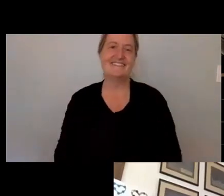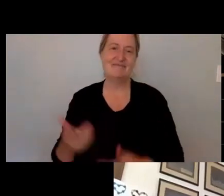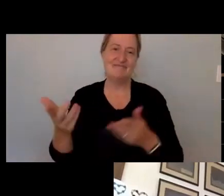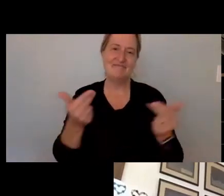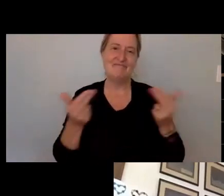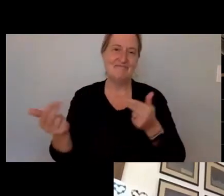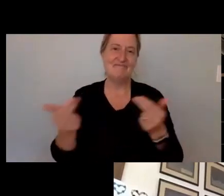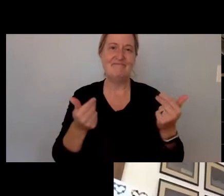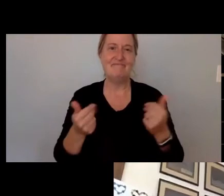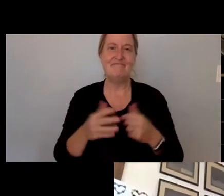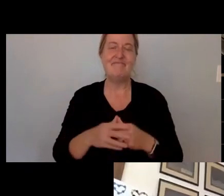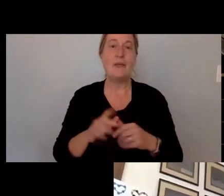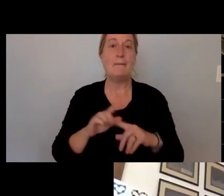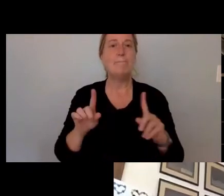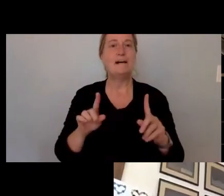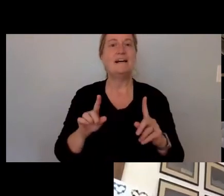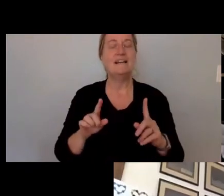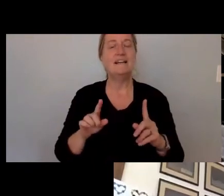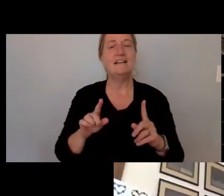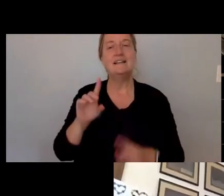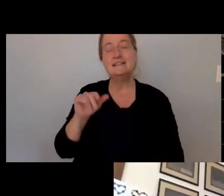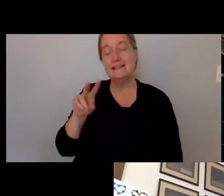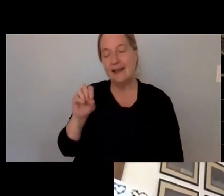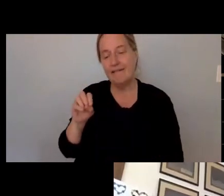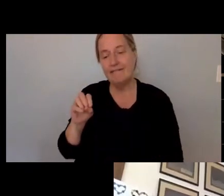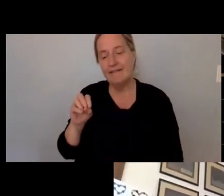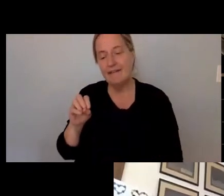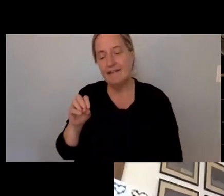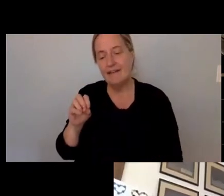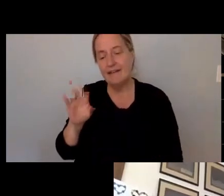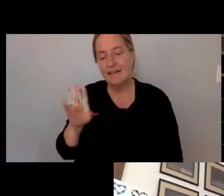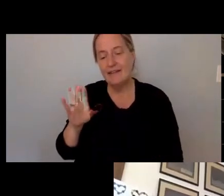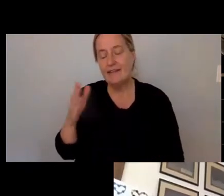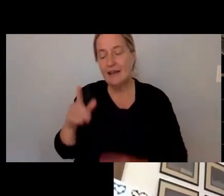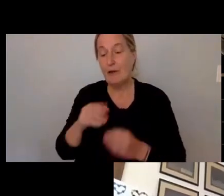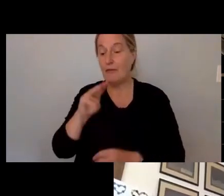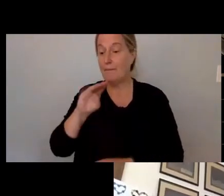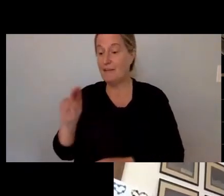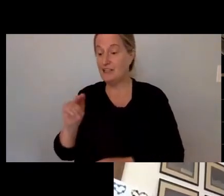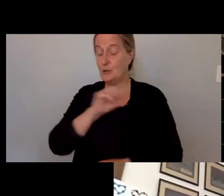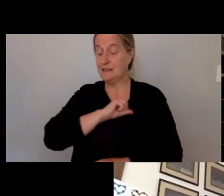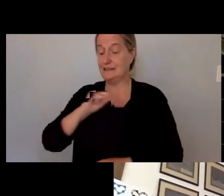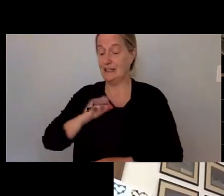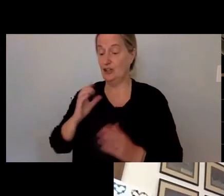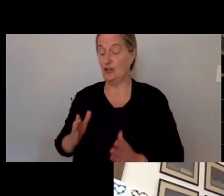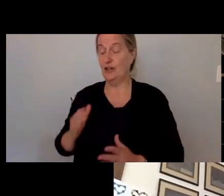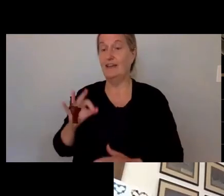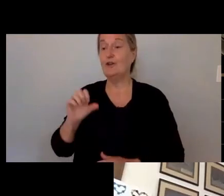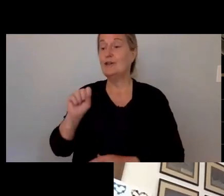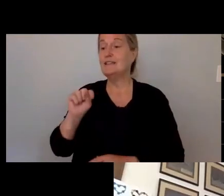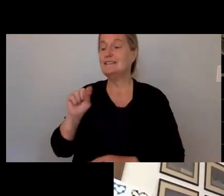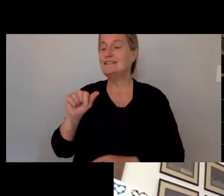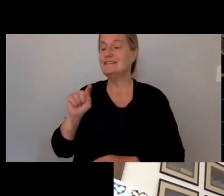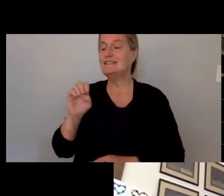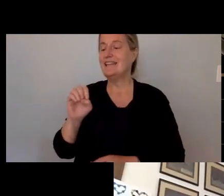Jim. And David, you know, the thing with Minnesota Senate, once a state senator, you're always a state senator. So you're still